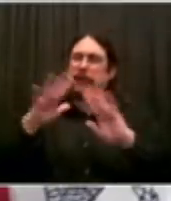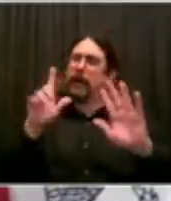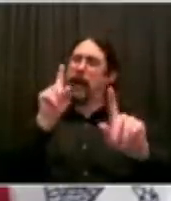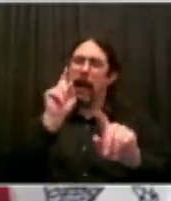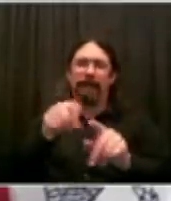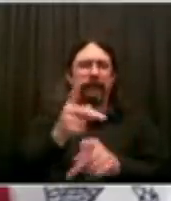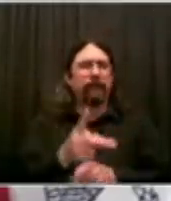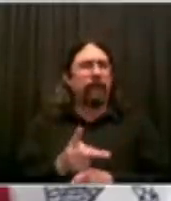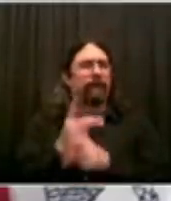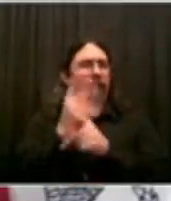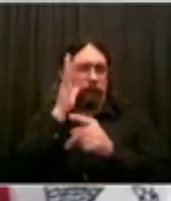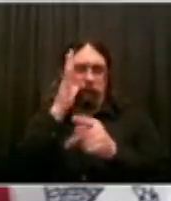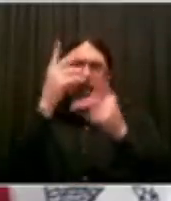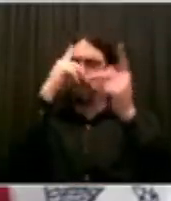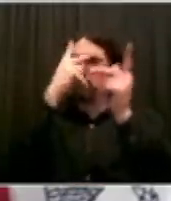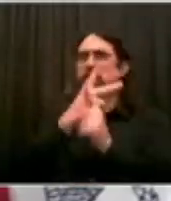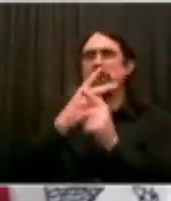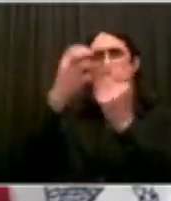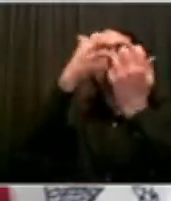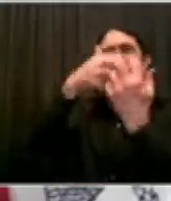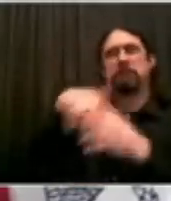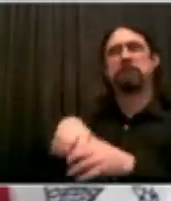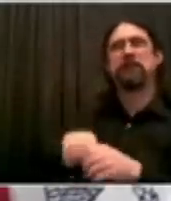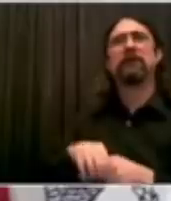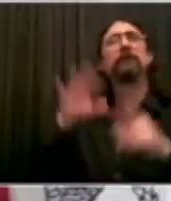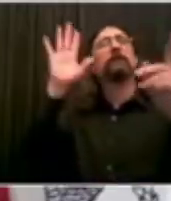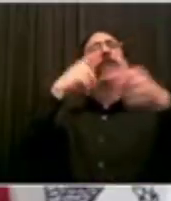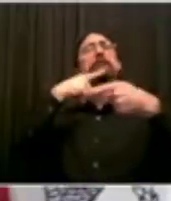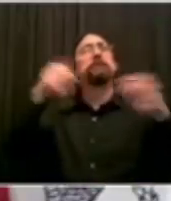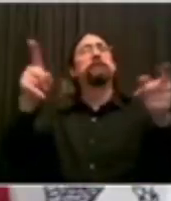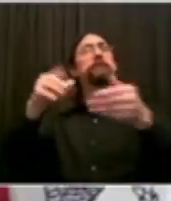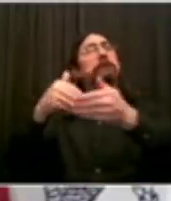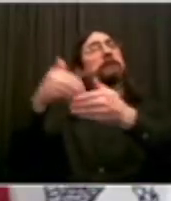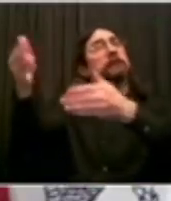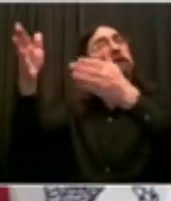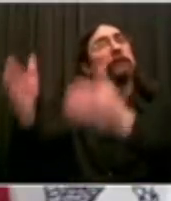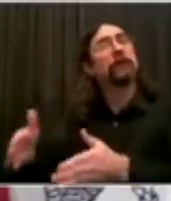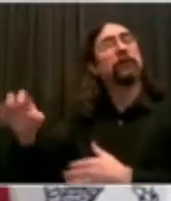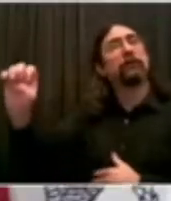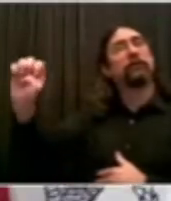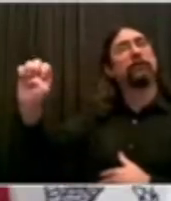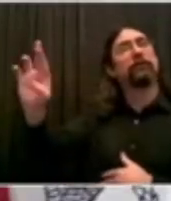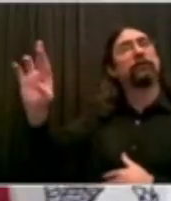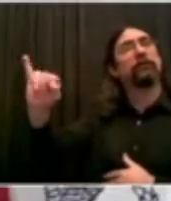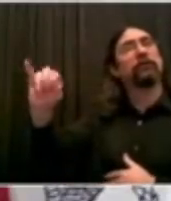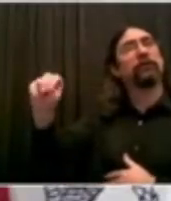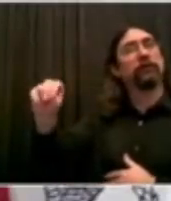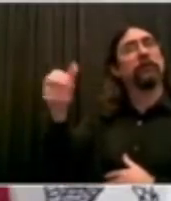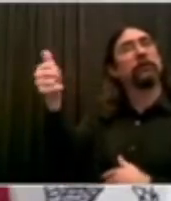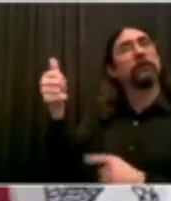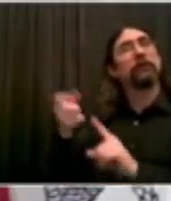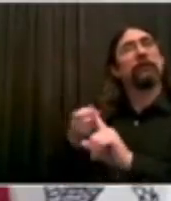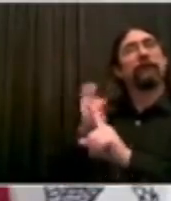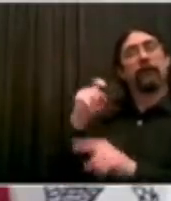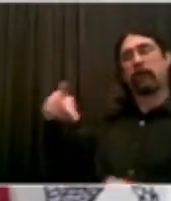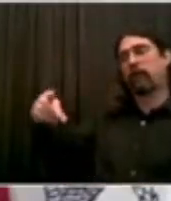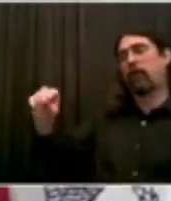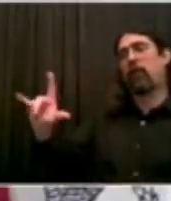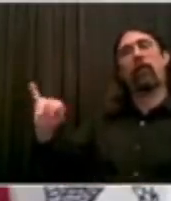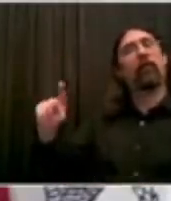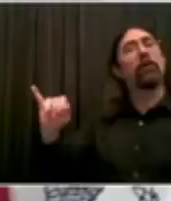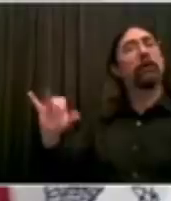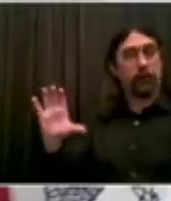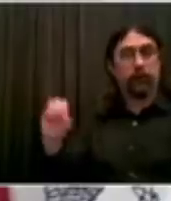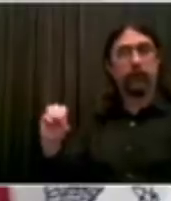Mr. Mayor, with regards to the governor, as was mentioned, the Senate Majority Leader put out a strong statement